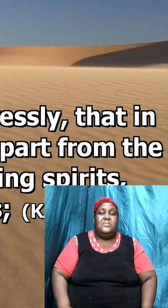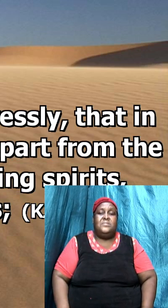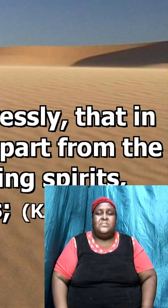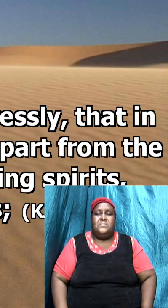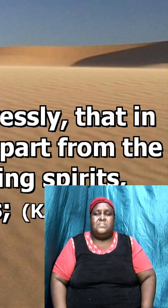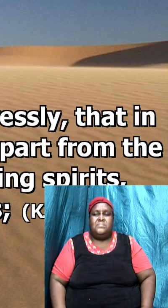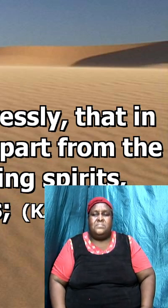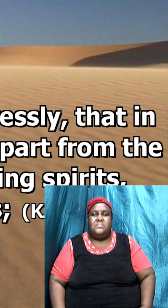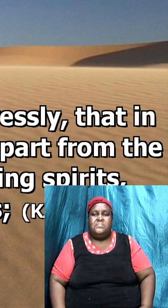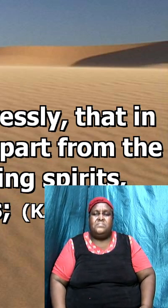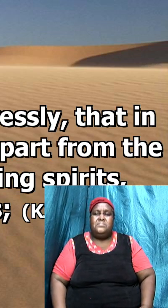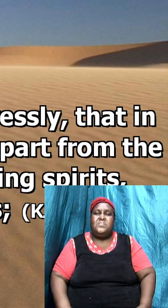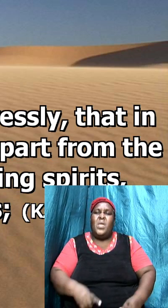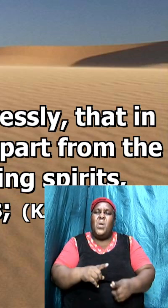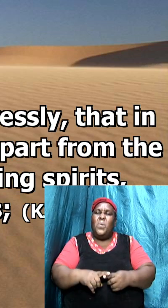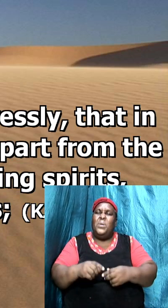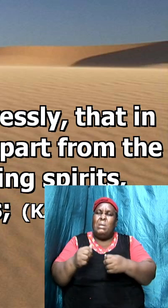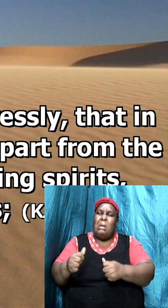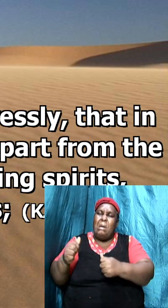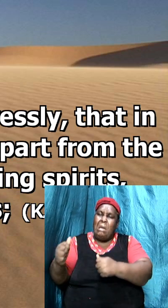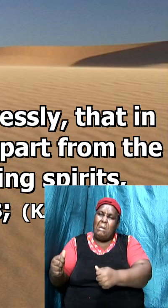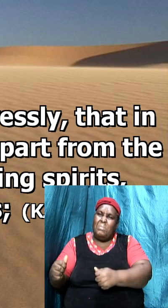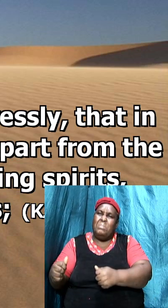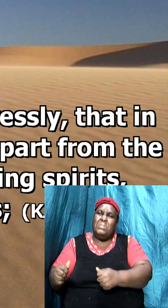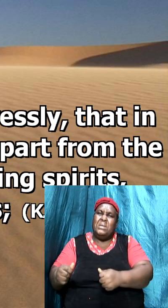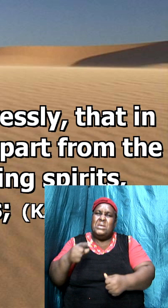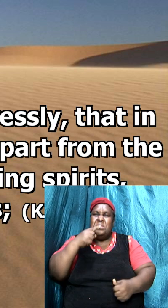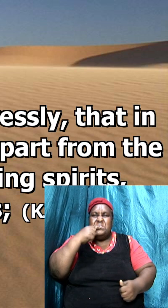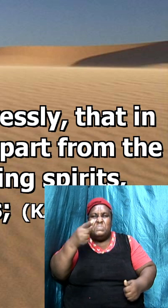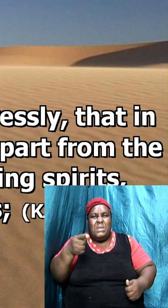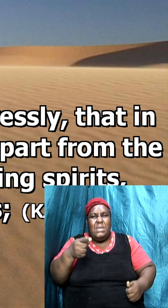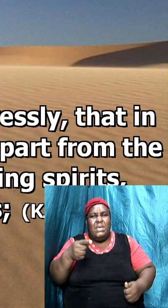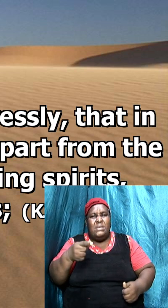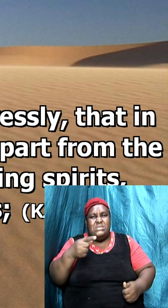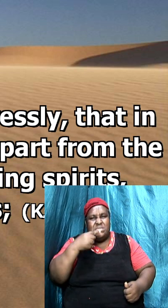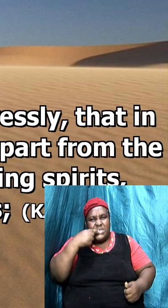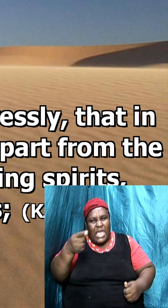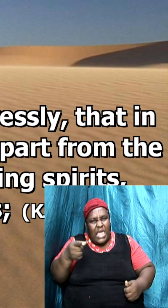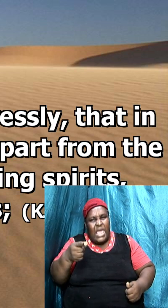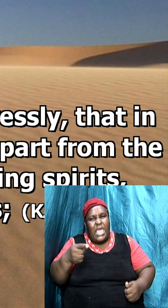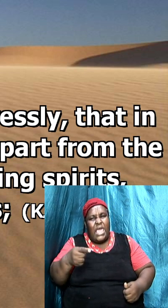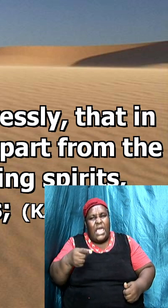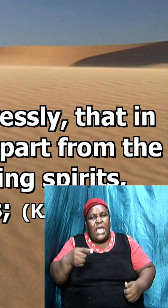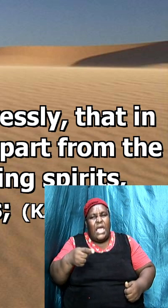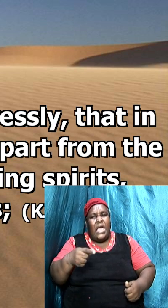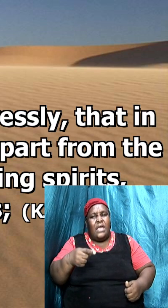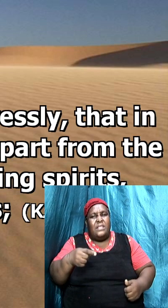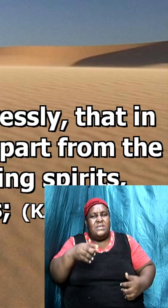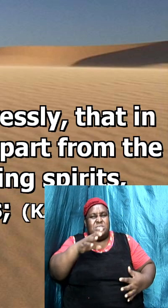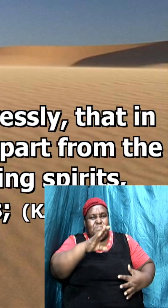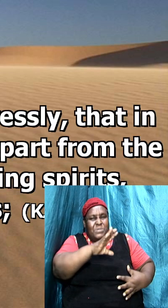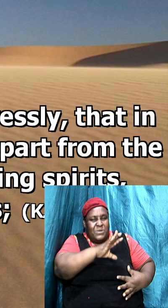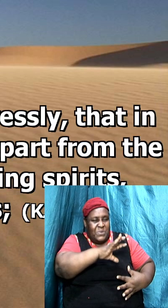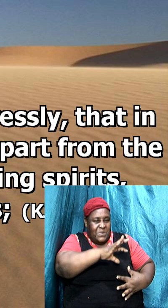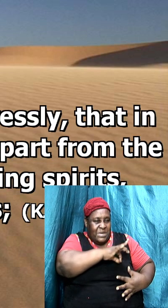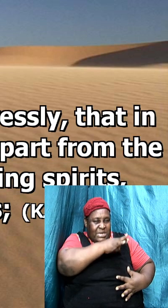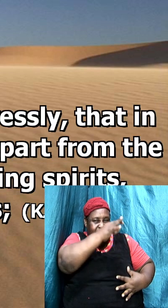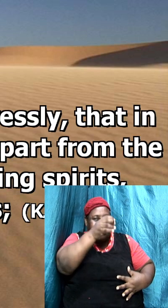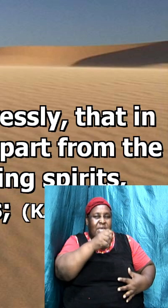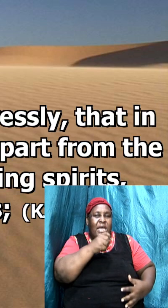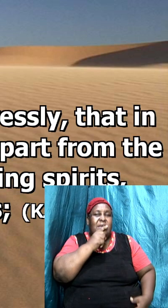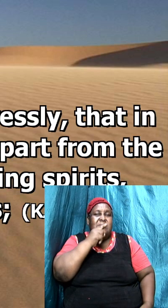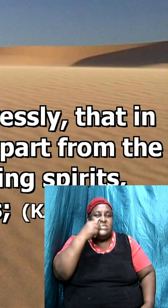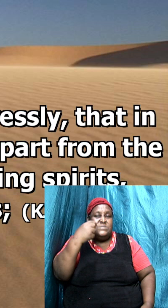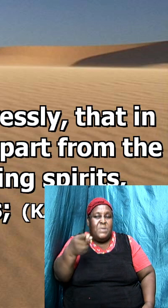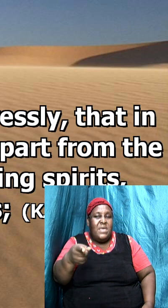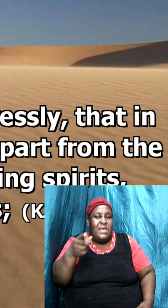So, when the apostle said the Spirit speaks expressly, if you look in the book of Mark, chapter 13, 22, Christ